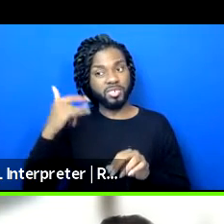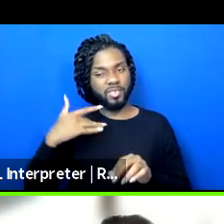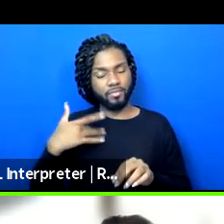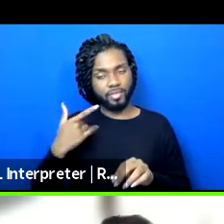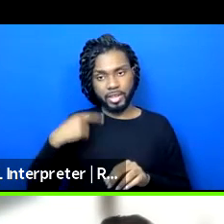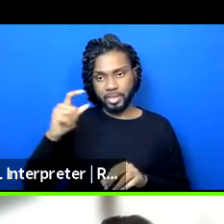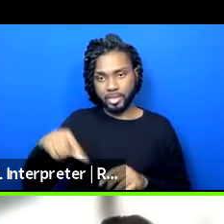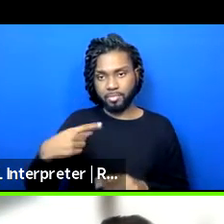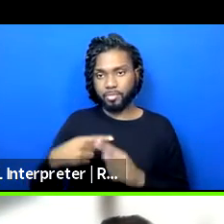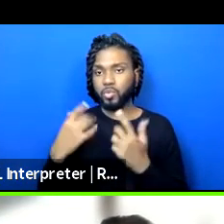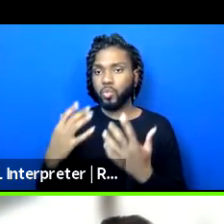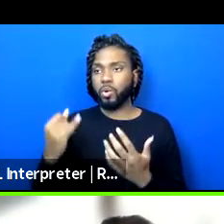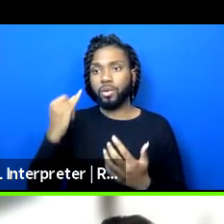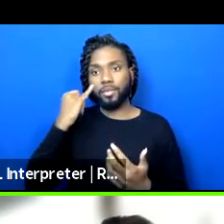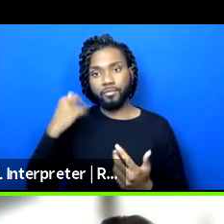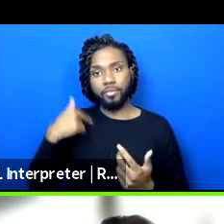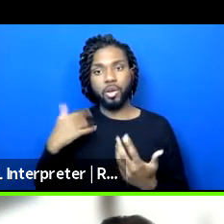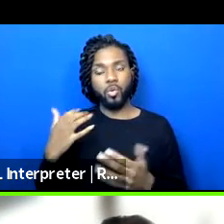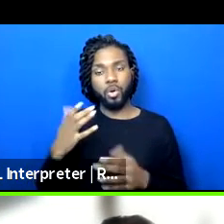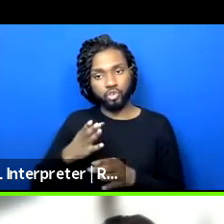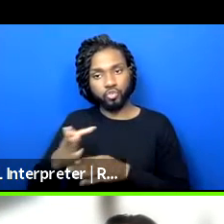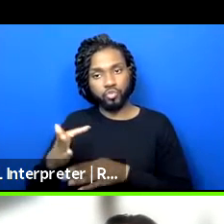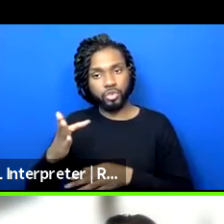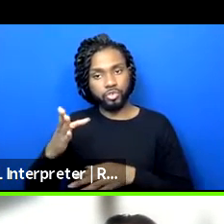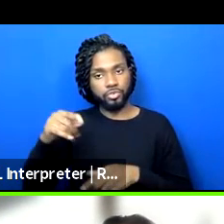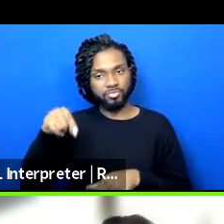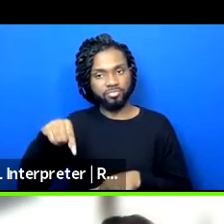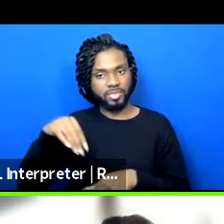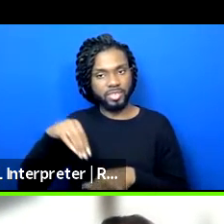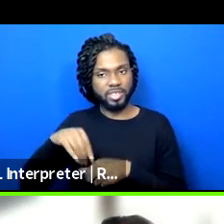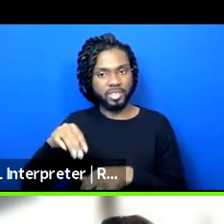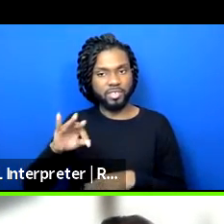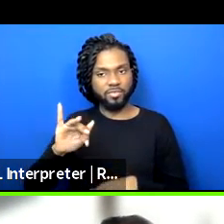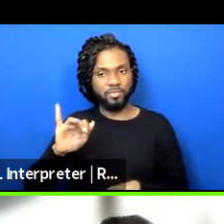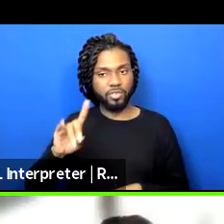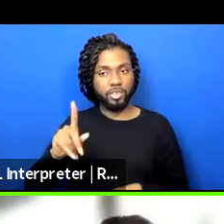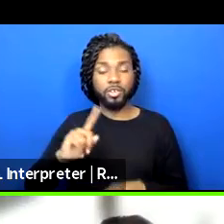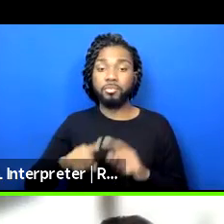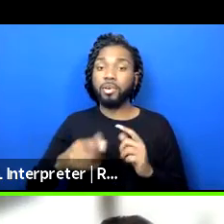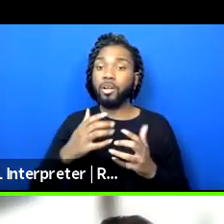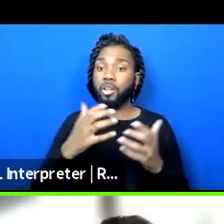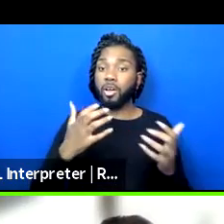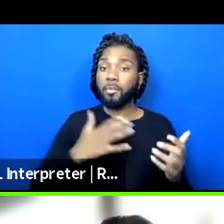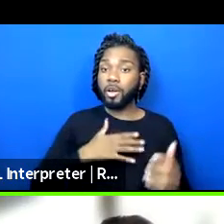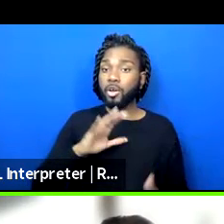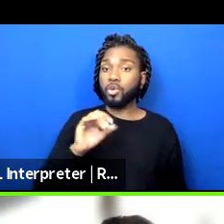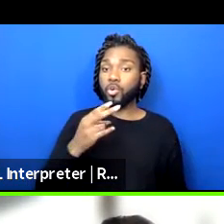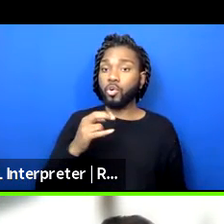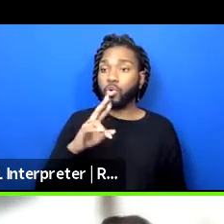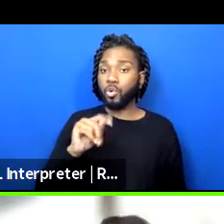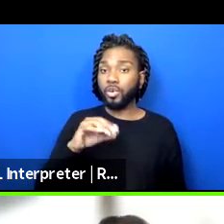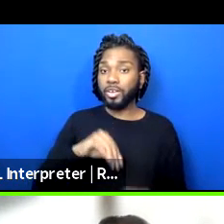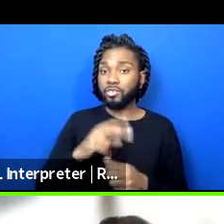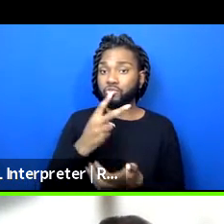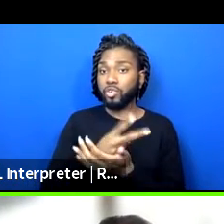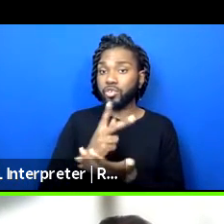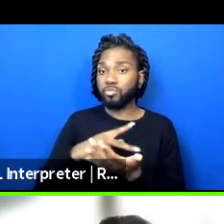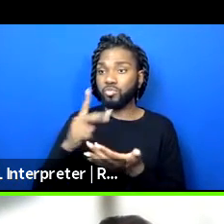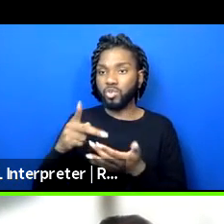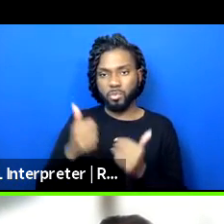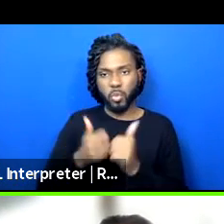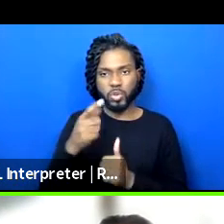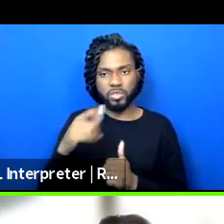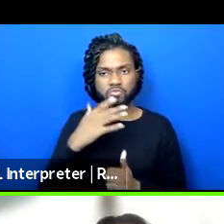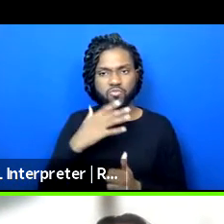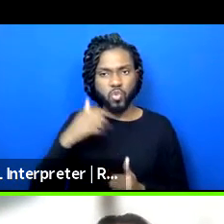it in order to have a career in this field. But a lot of my cohort at my graduate program were significantly older than I